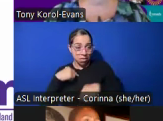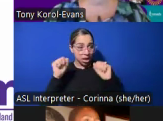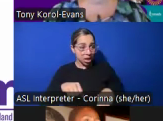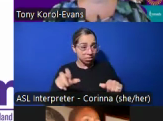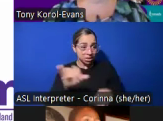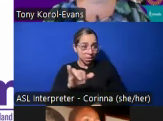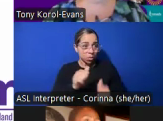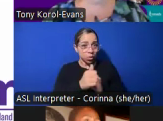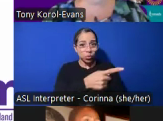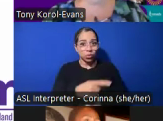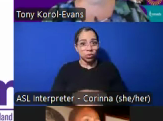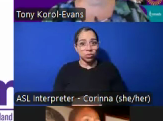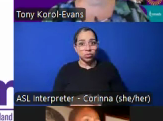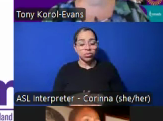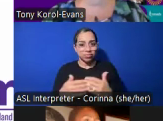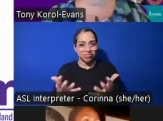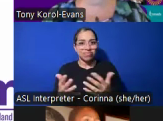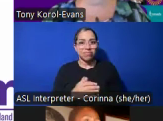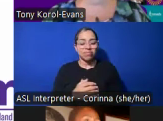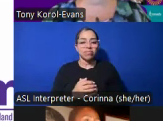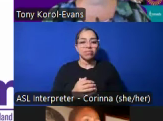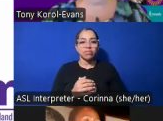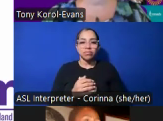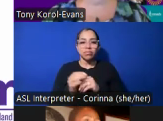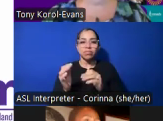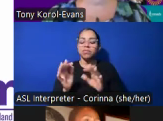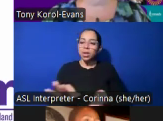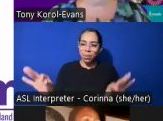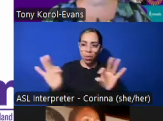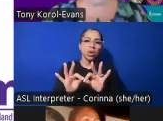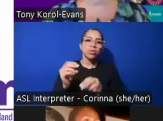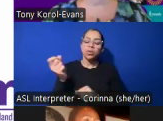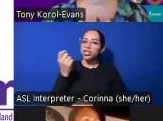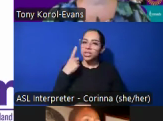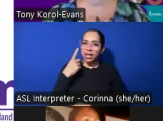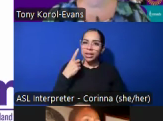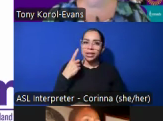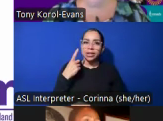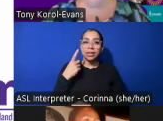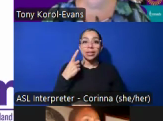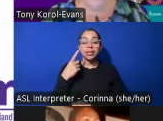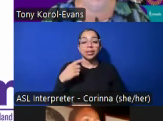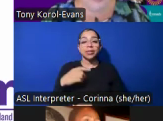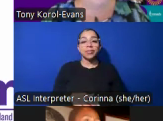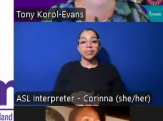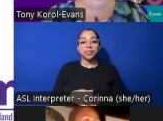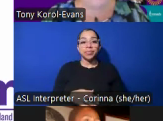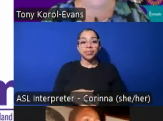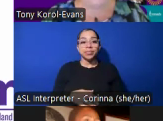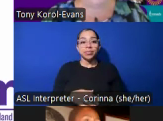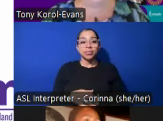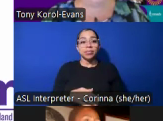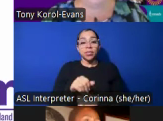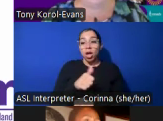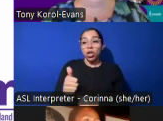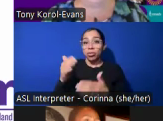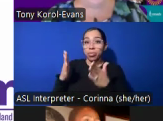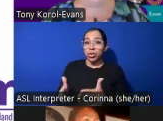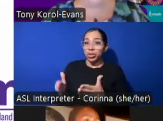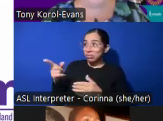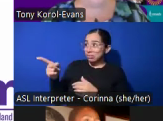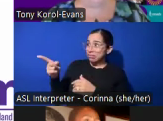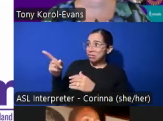And it's important to understand that intimidation only has to be felt by the person, the survivor,